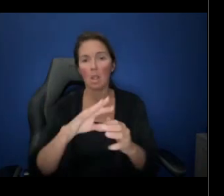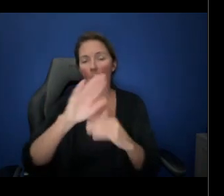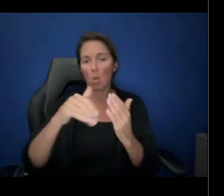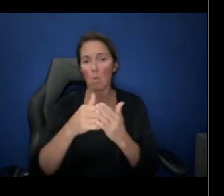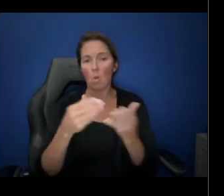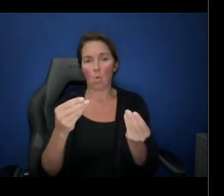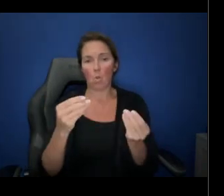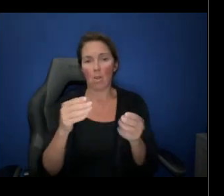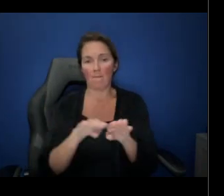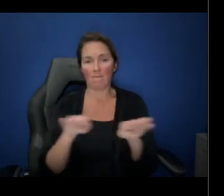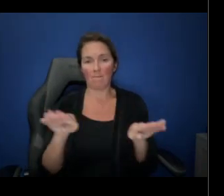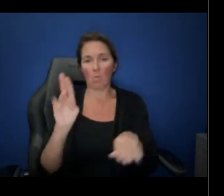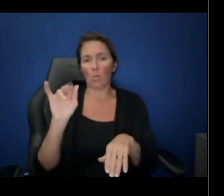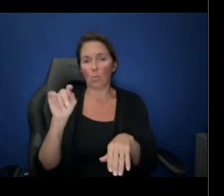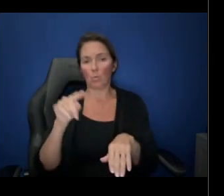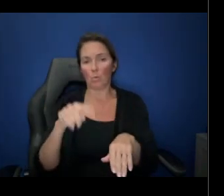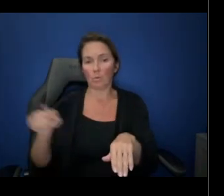units.